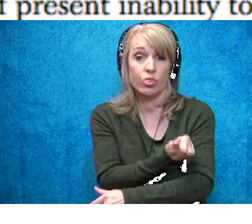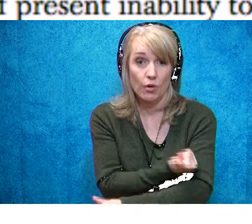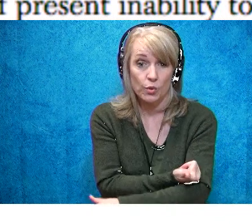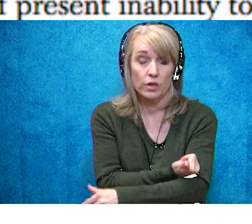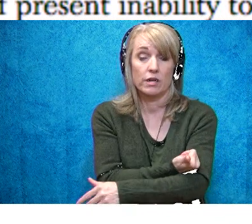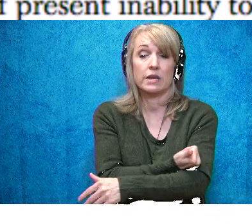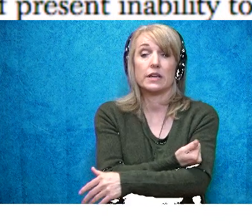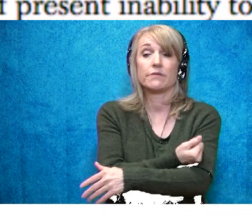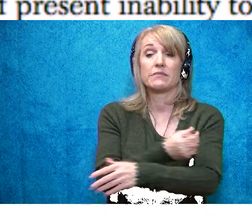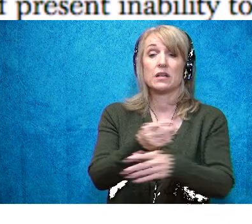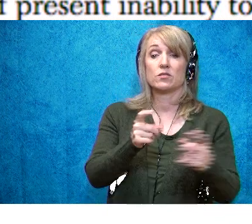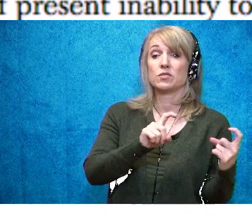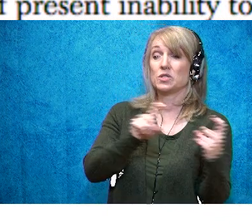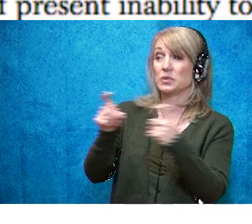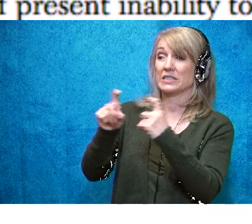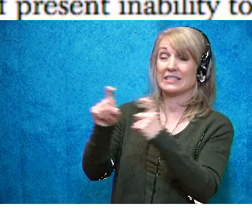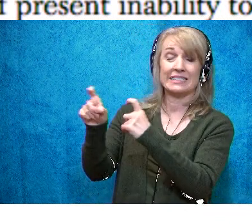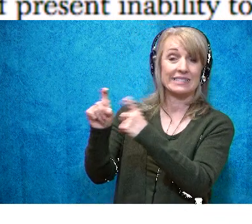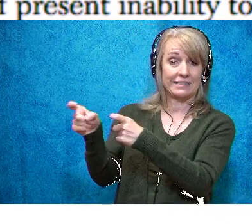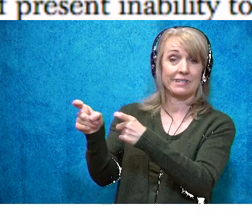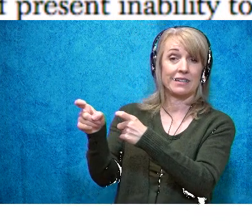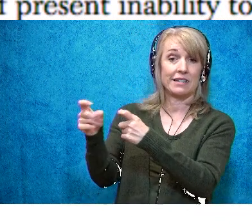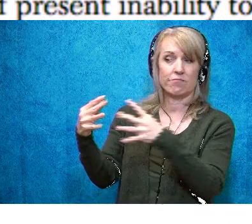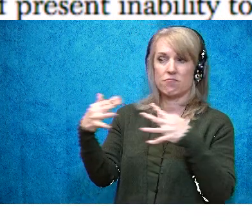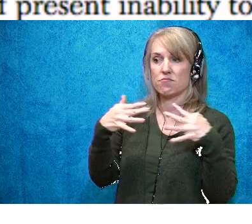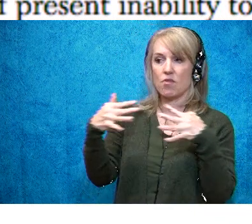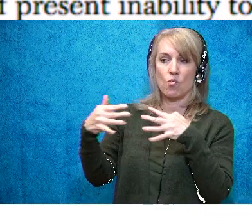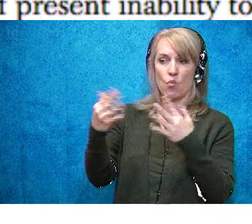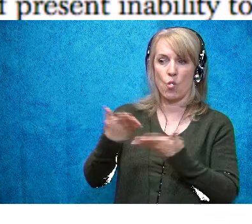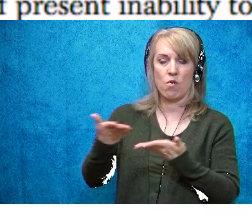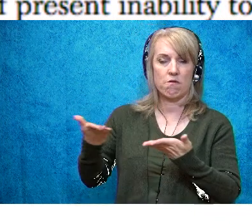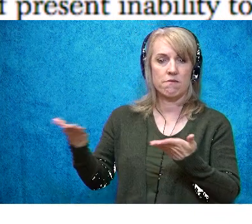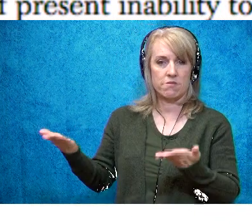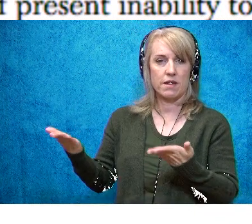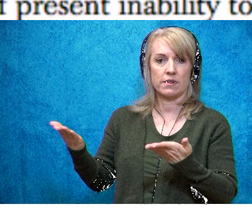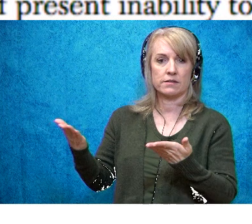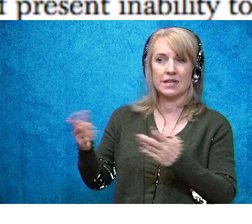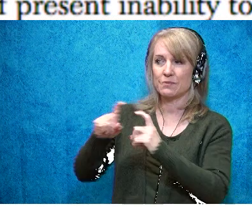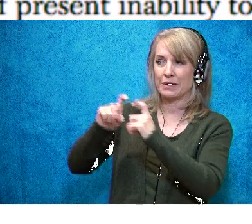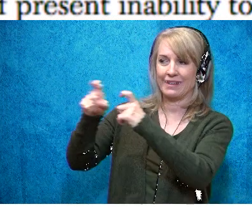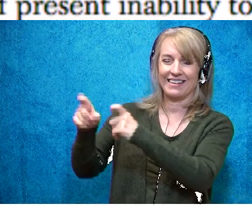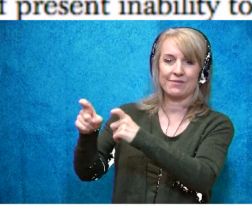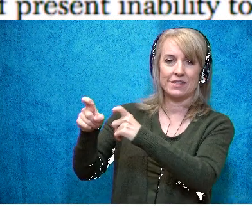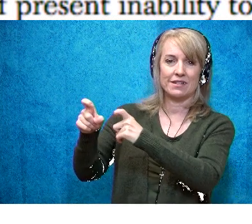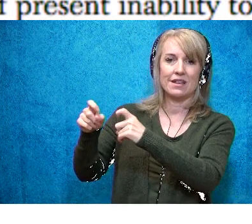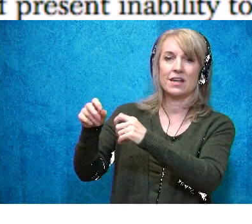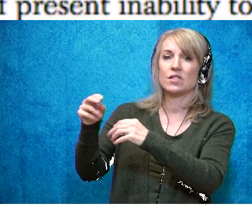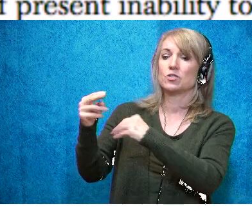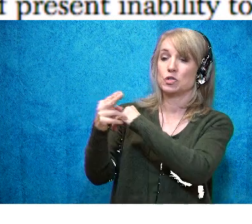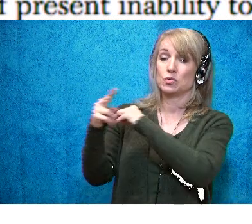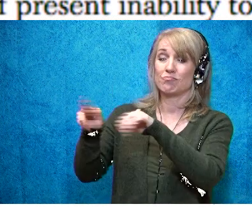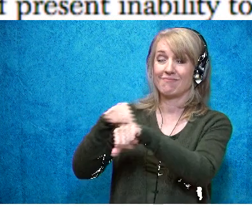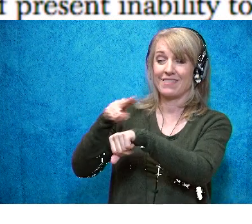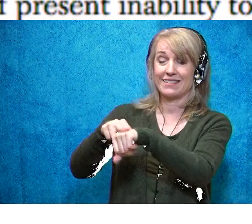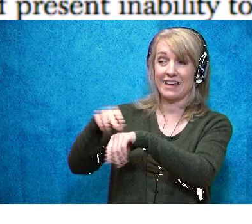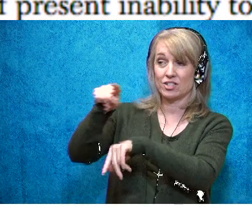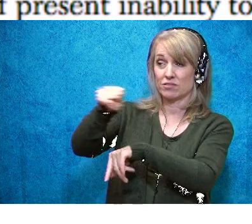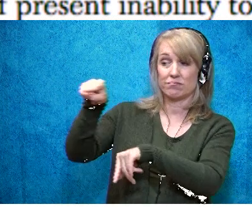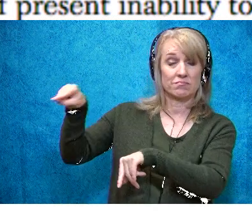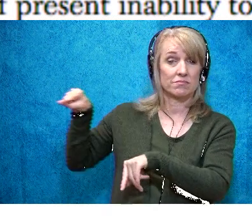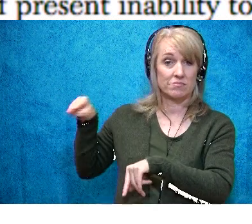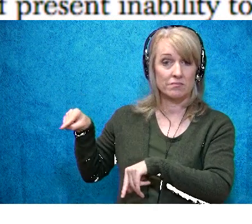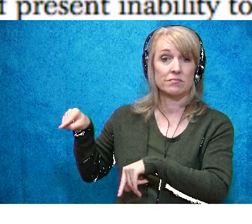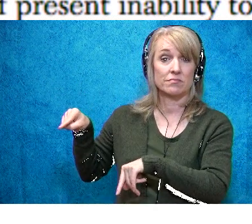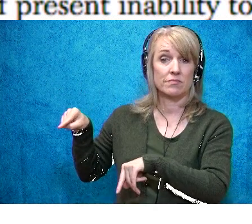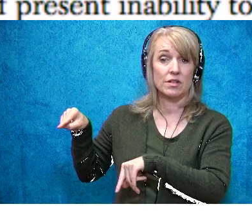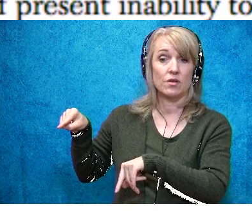munitions and war supplies of many kinds, to be turned over to those nations which are now in actual war with aggressor